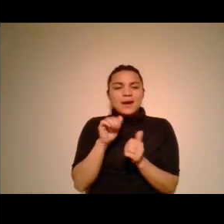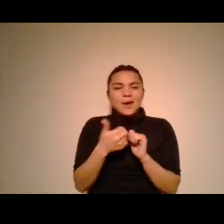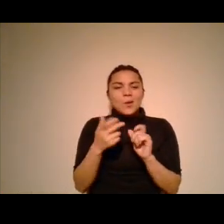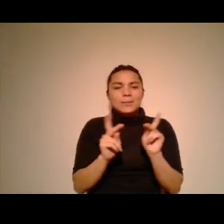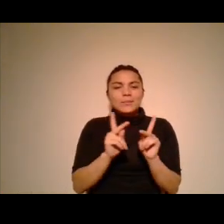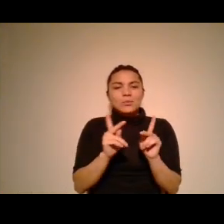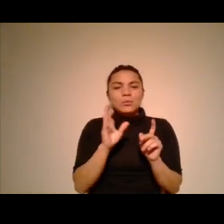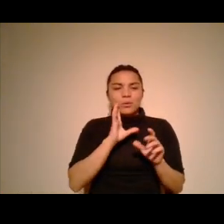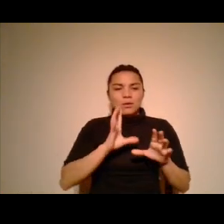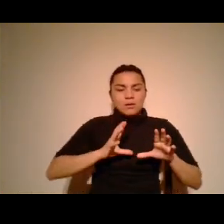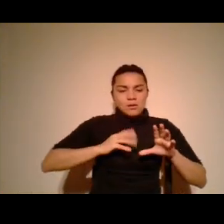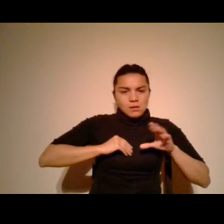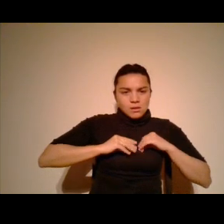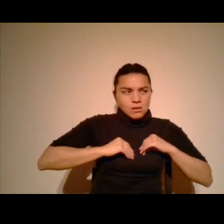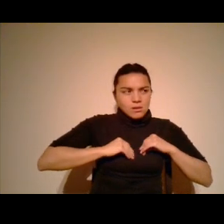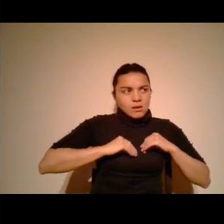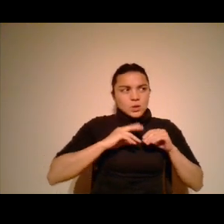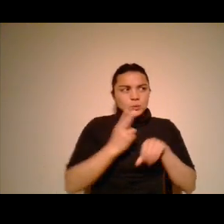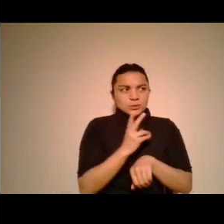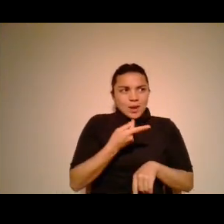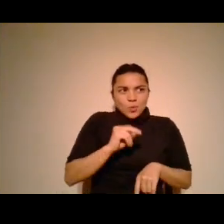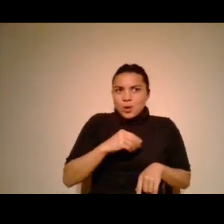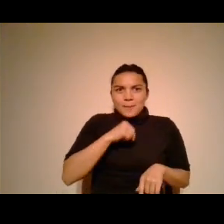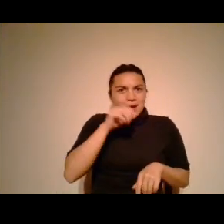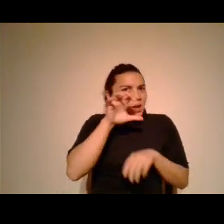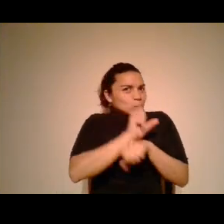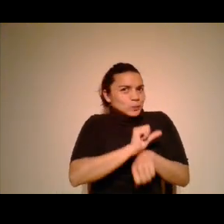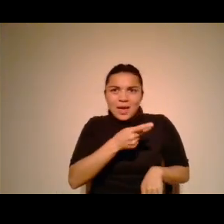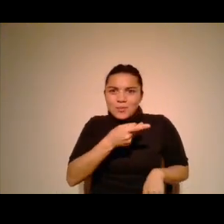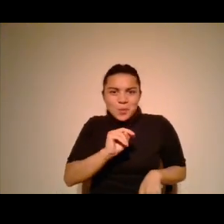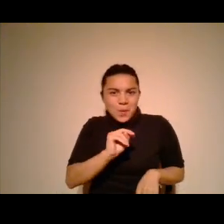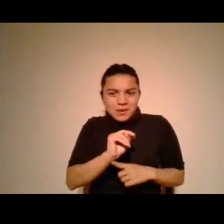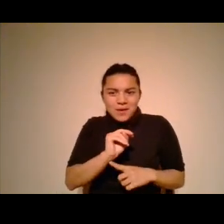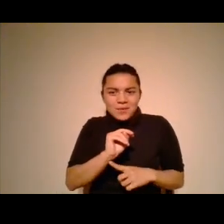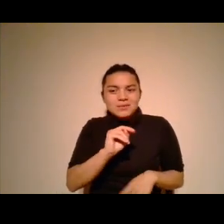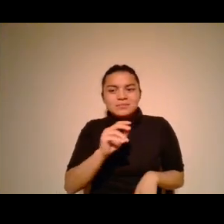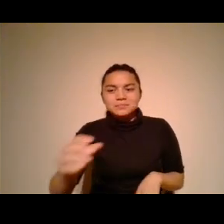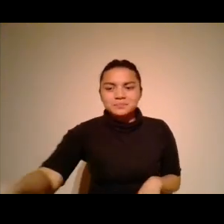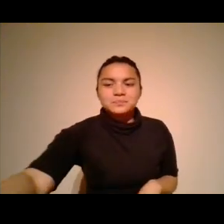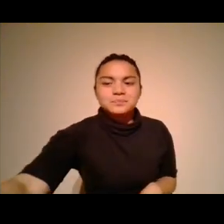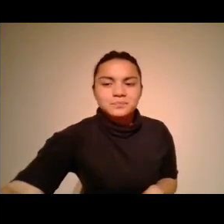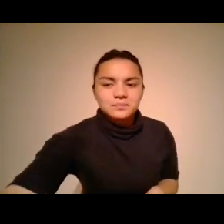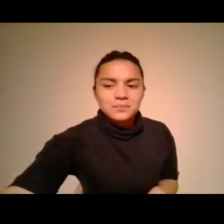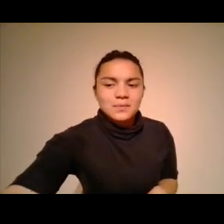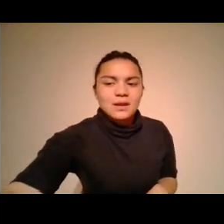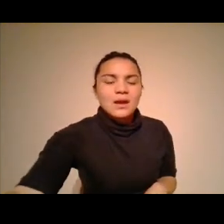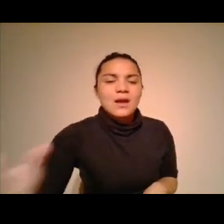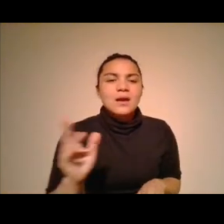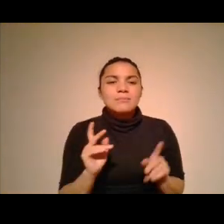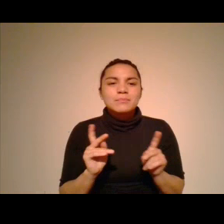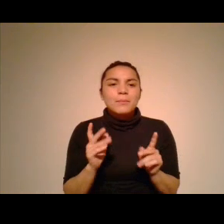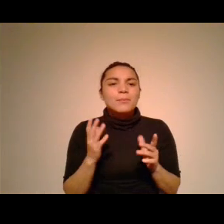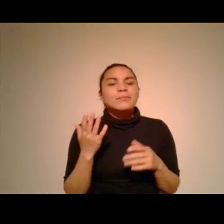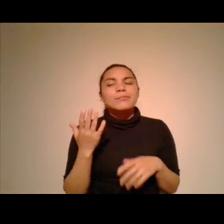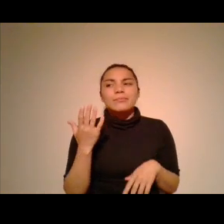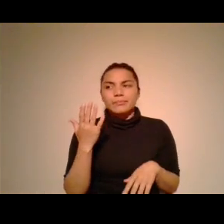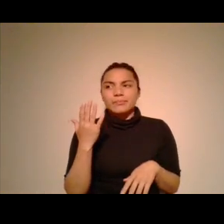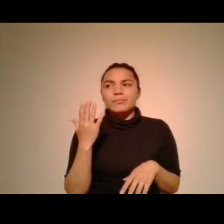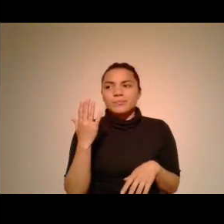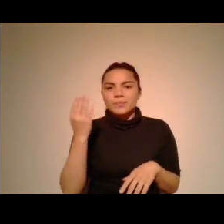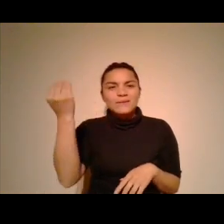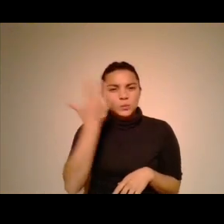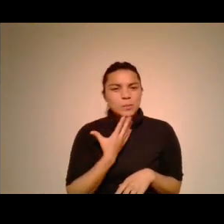couple different sort of dimensions. So one of the things that people will find or people will report is that if you've known somebody for a long